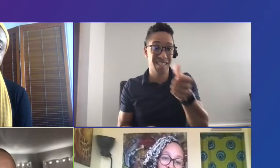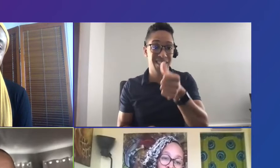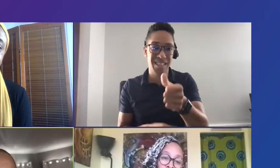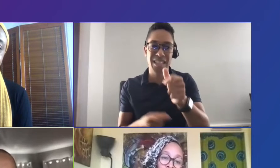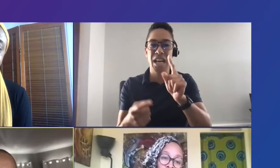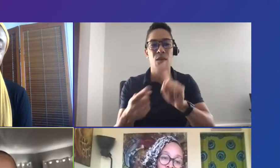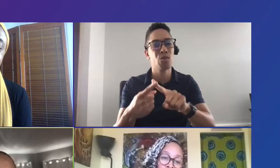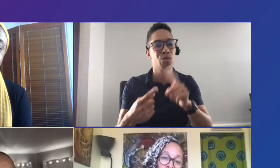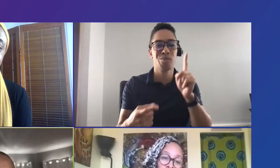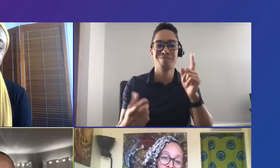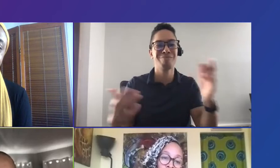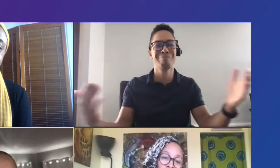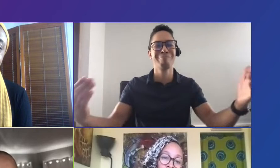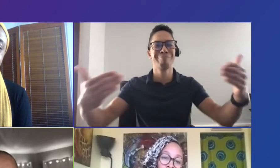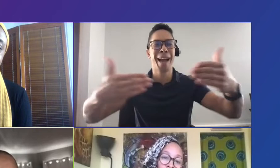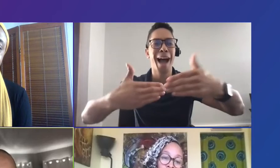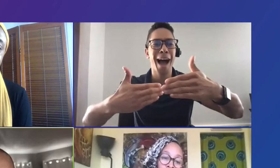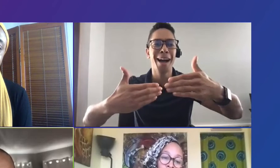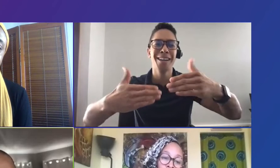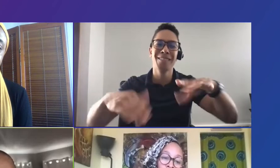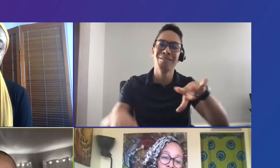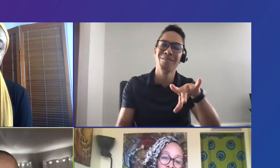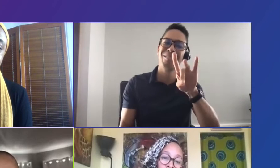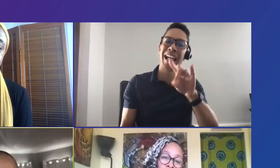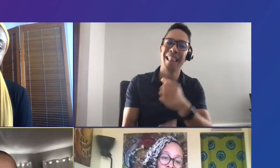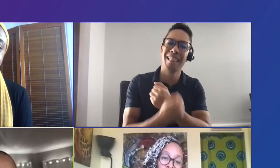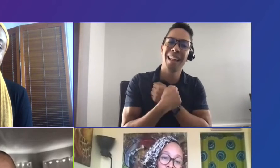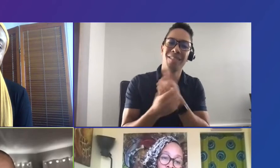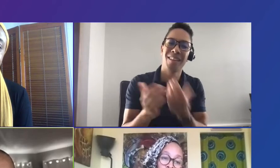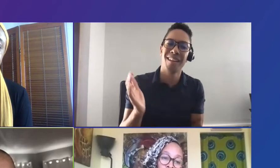and like to find that love again.